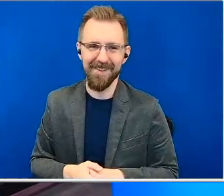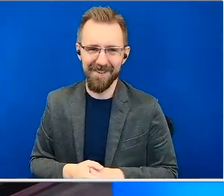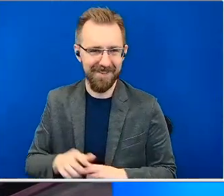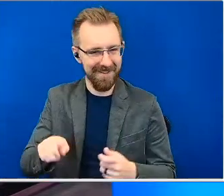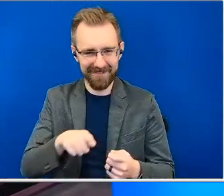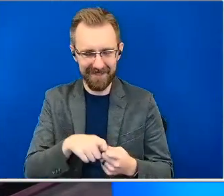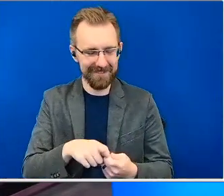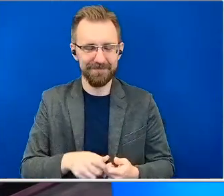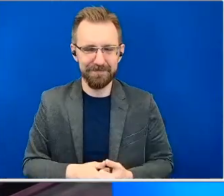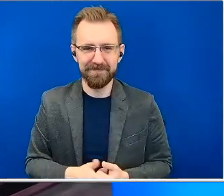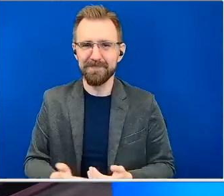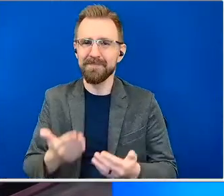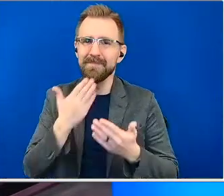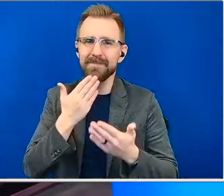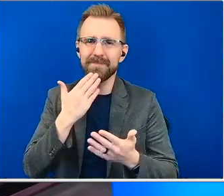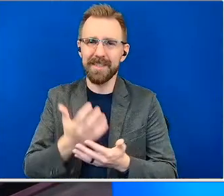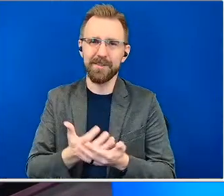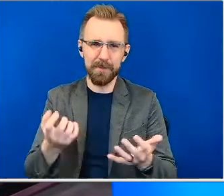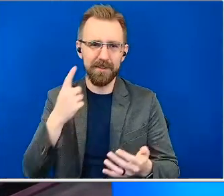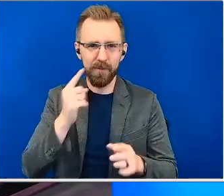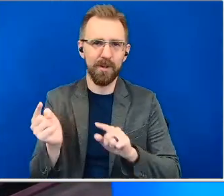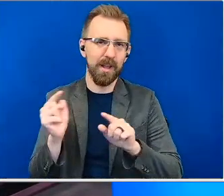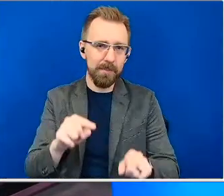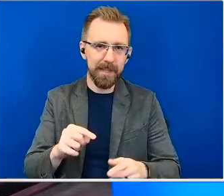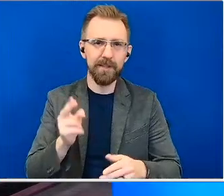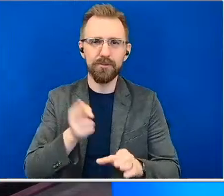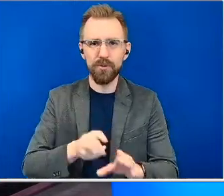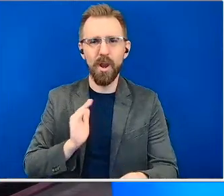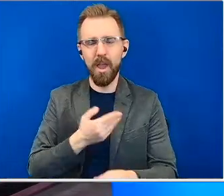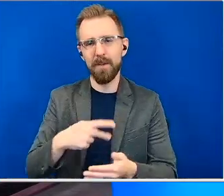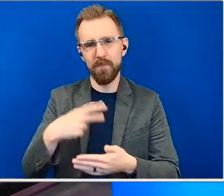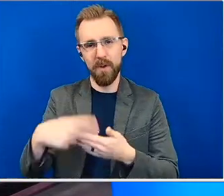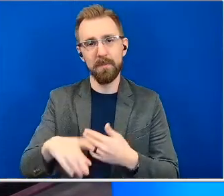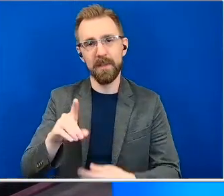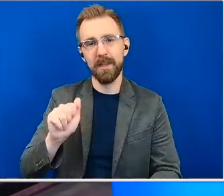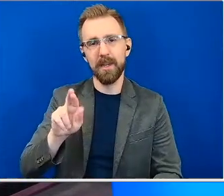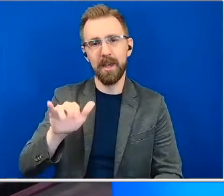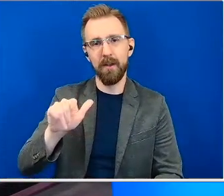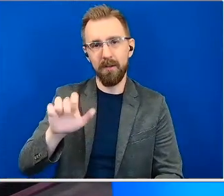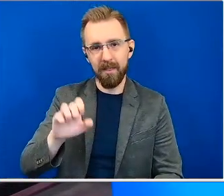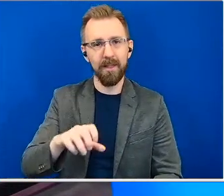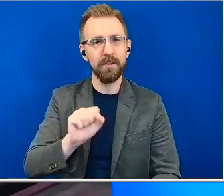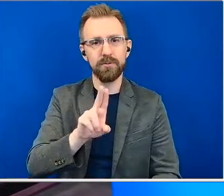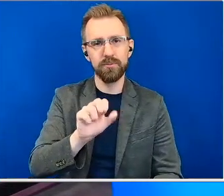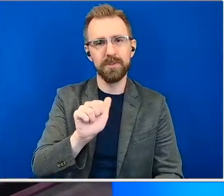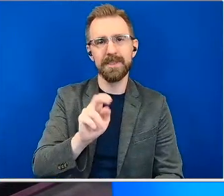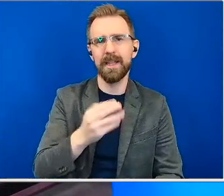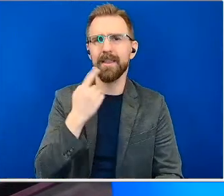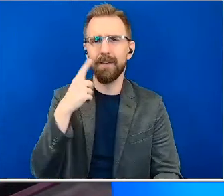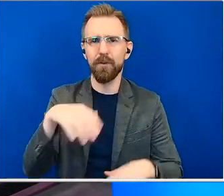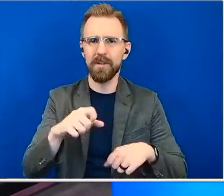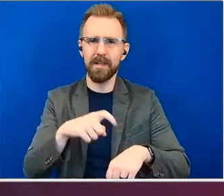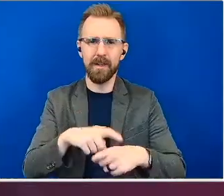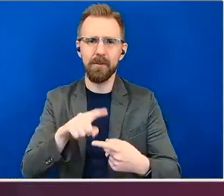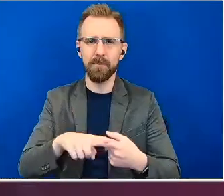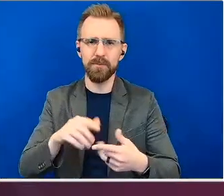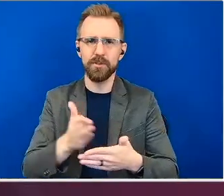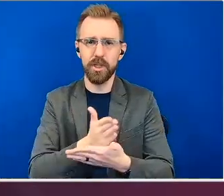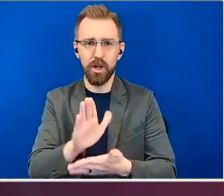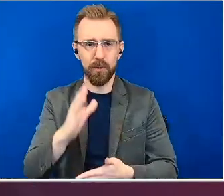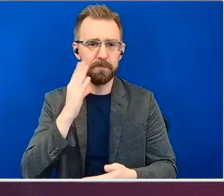so much for being here and joining our program. And Daryle and Susan, thank you for taking the time to share your journey with us. It's been such a